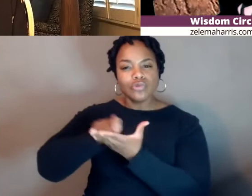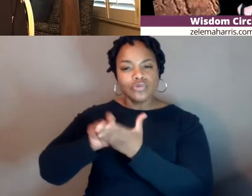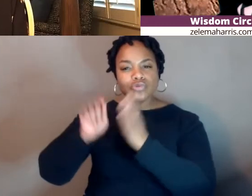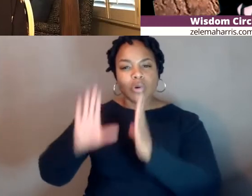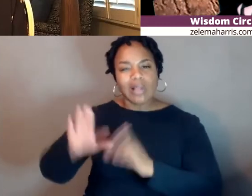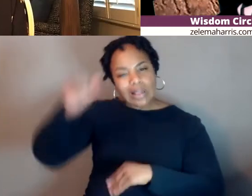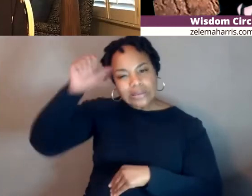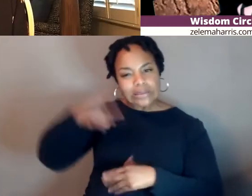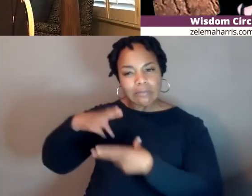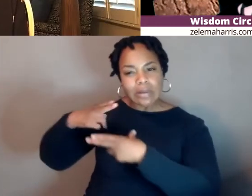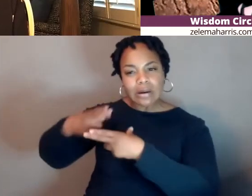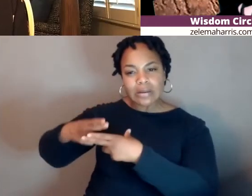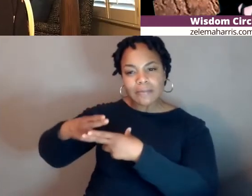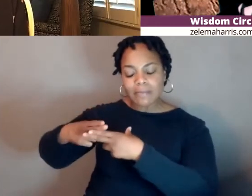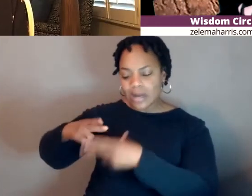name of